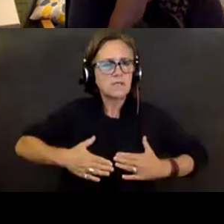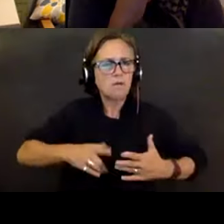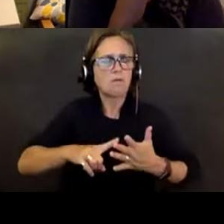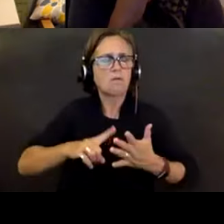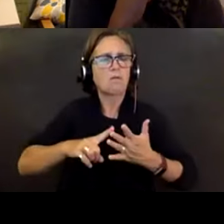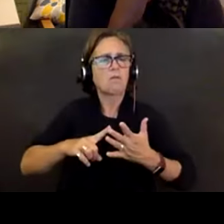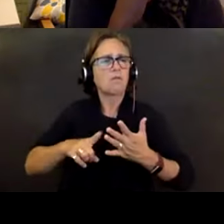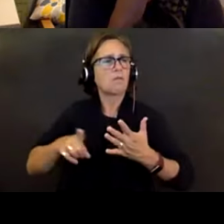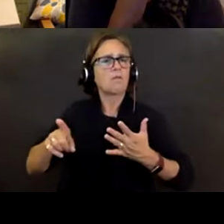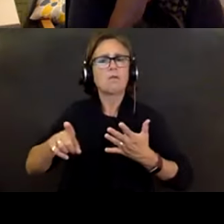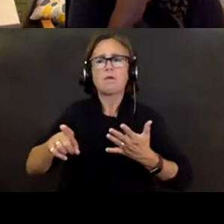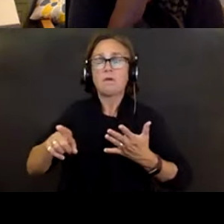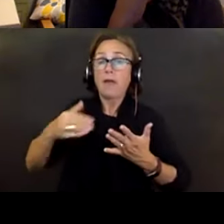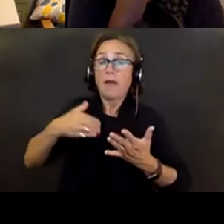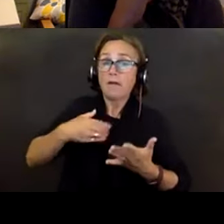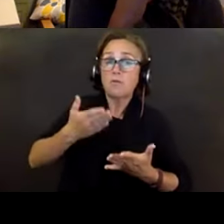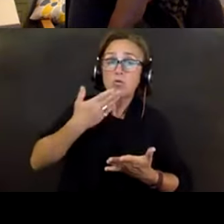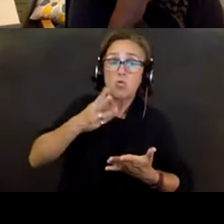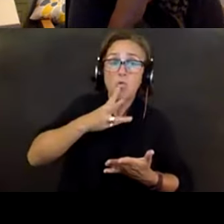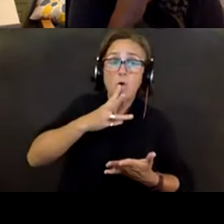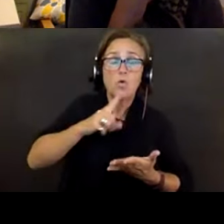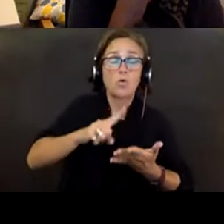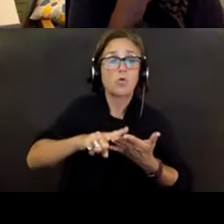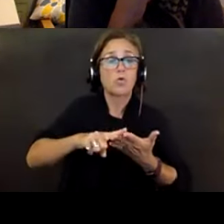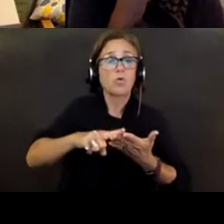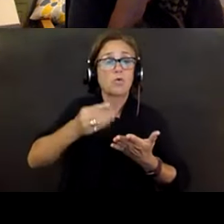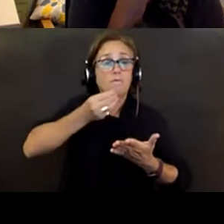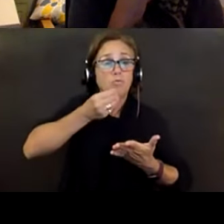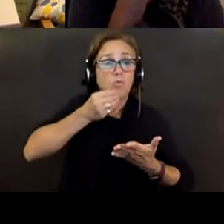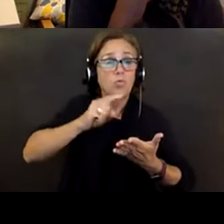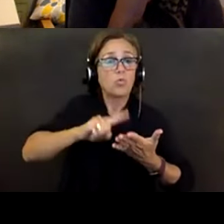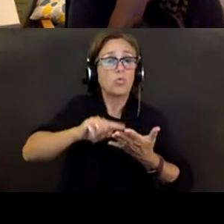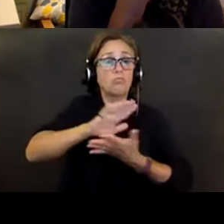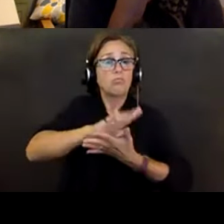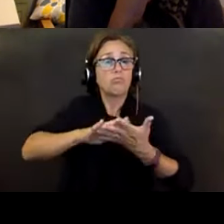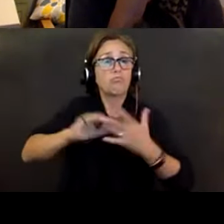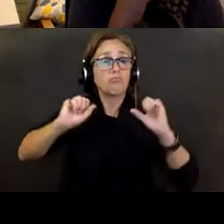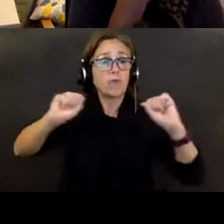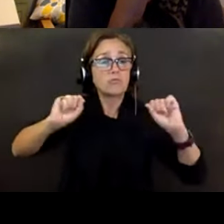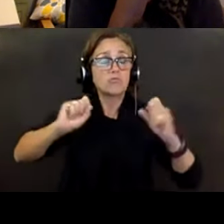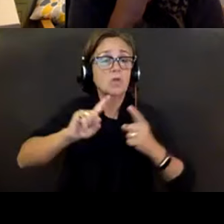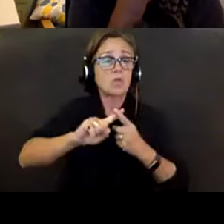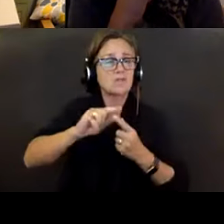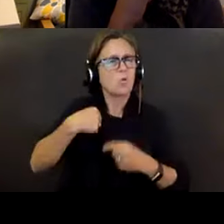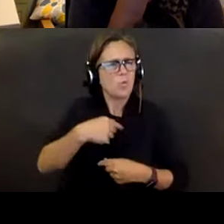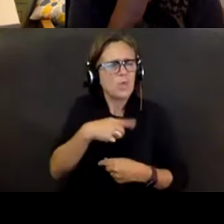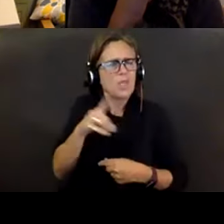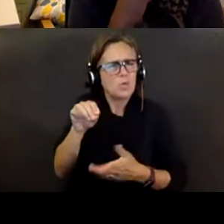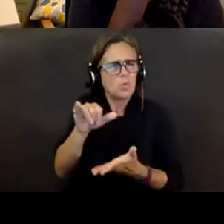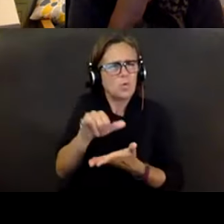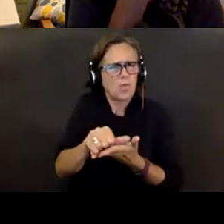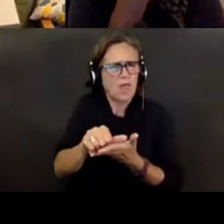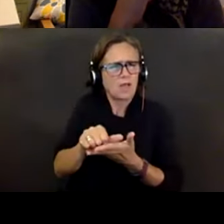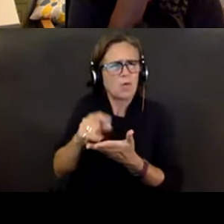access to clean water, food, a healthy environment, exercise, healthy foods. Those are all important.